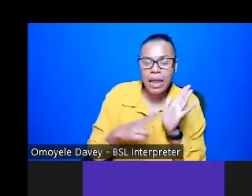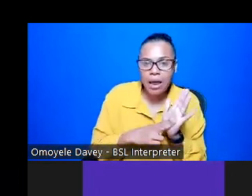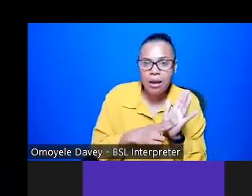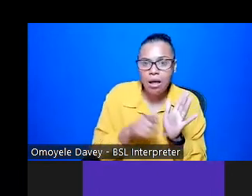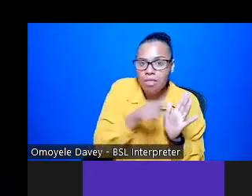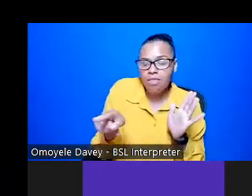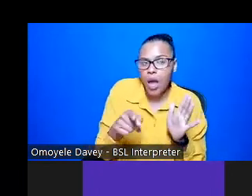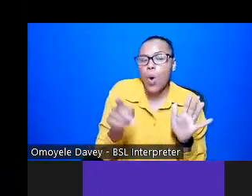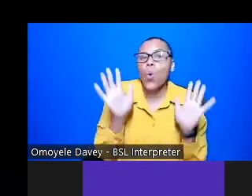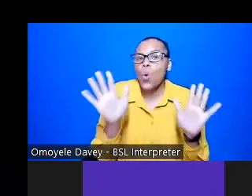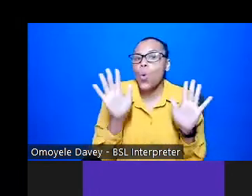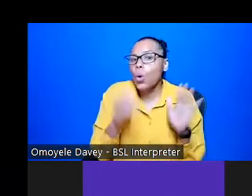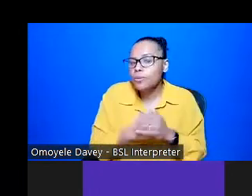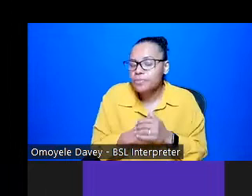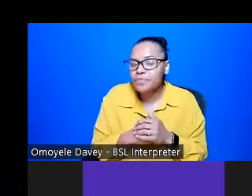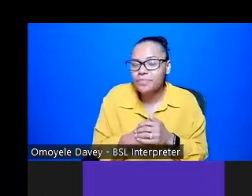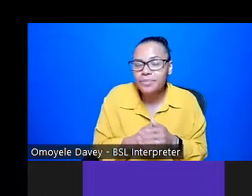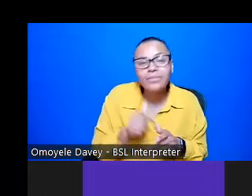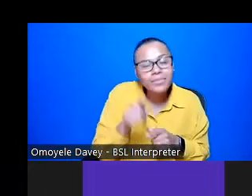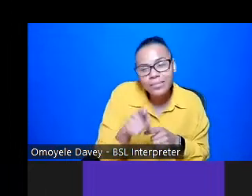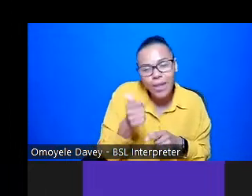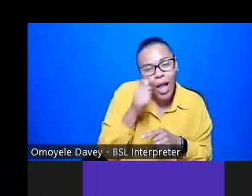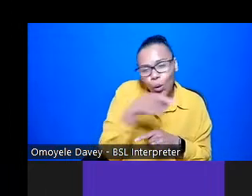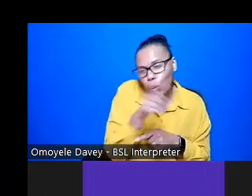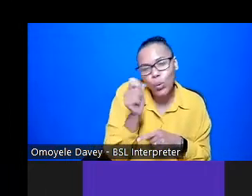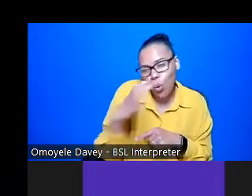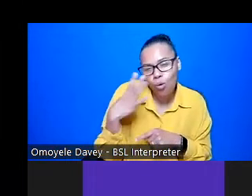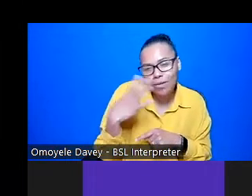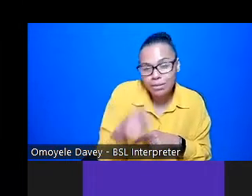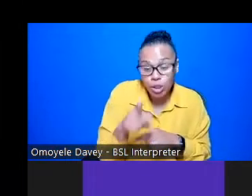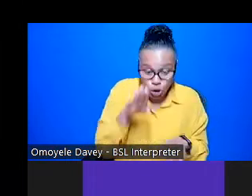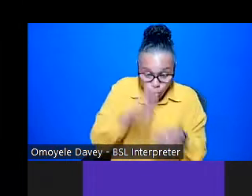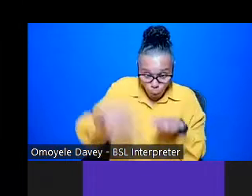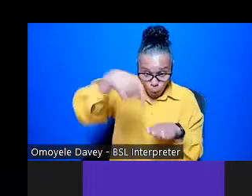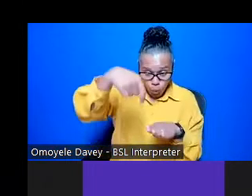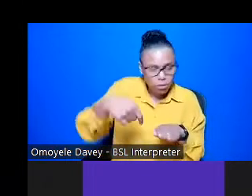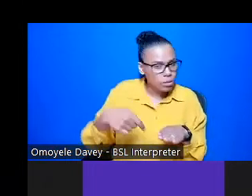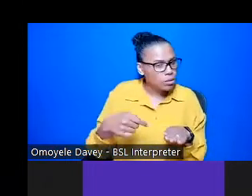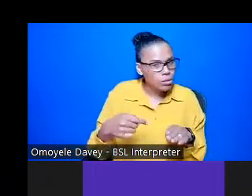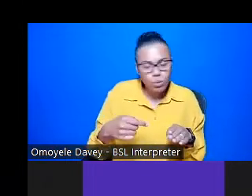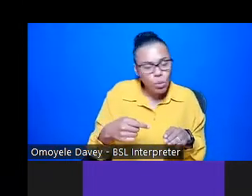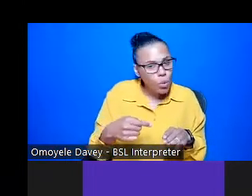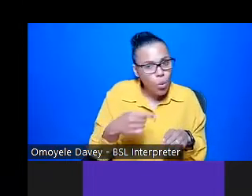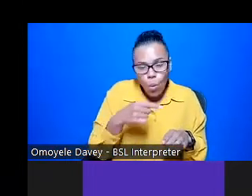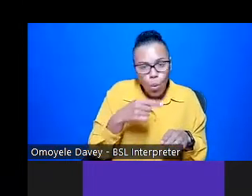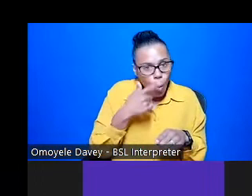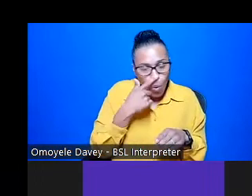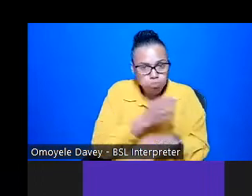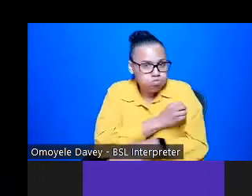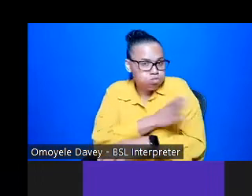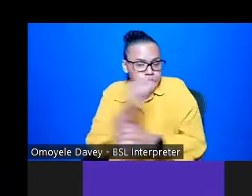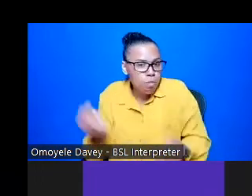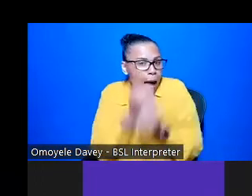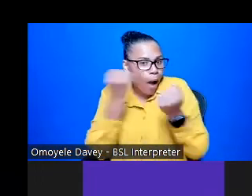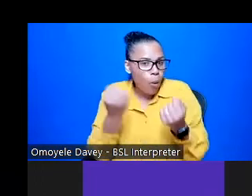need to preach to the converted, but sport has incredible power. It can enhance the health and well-being of